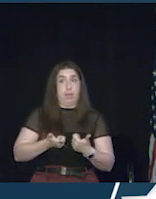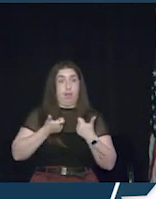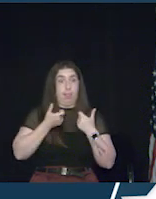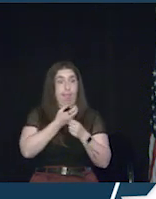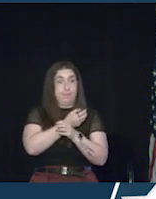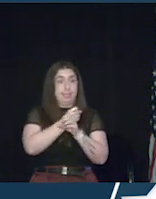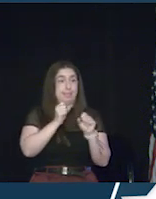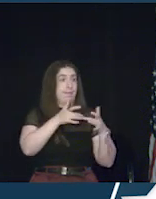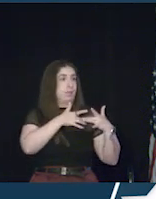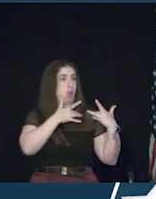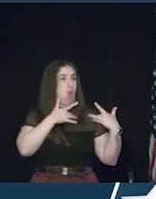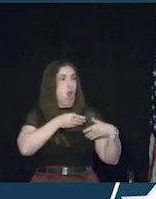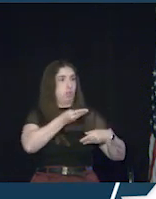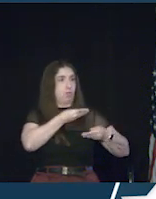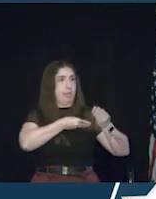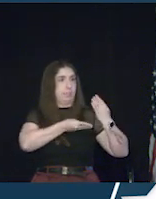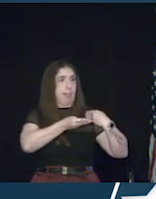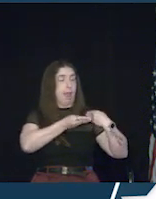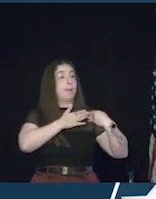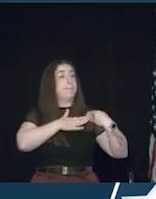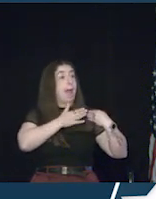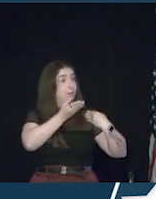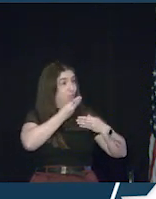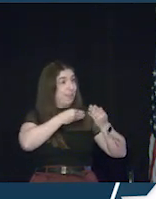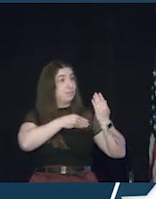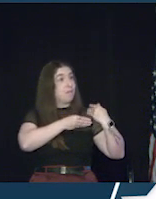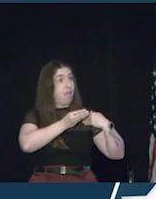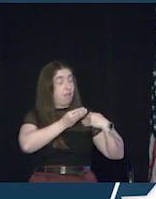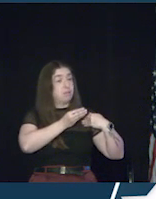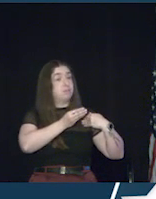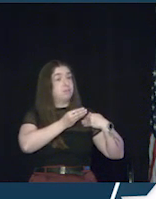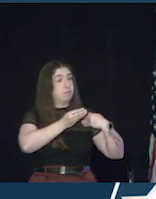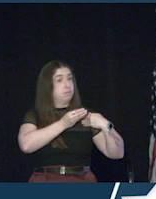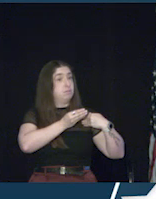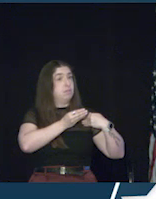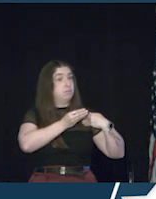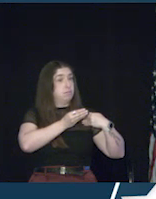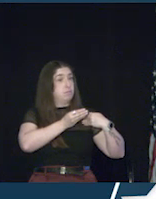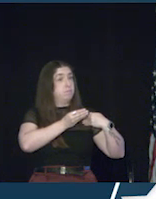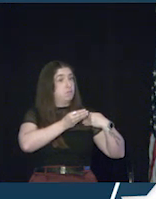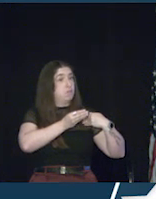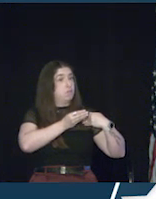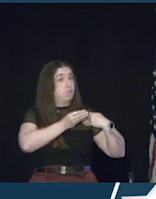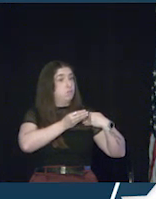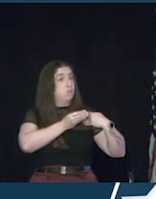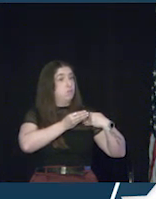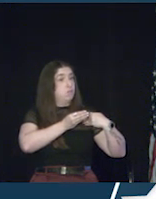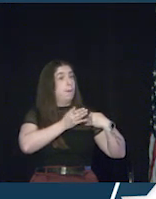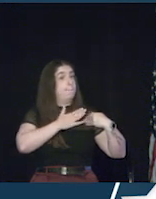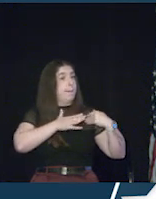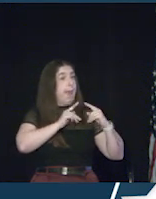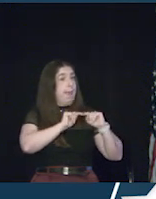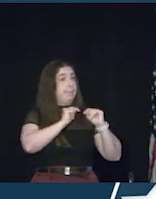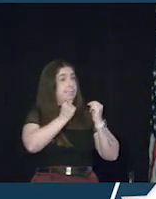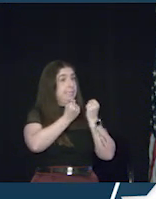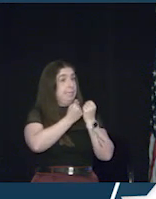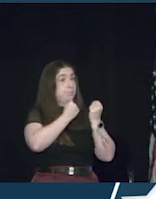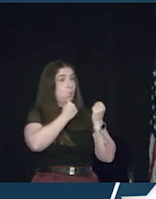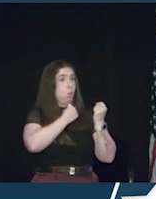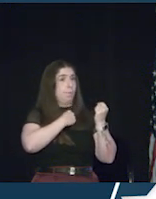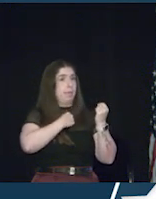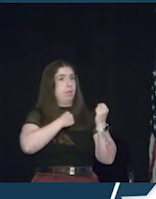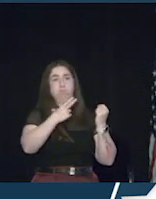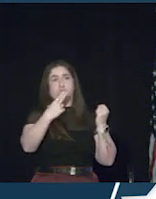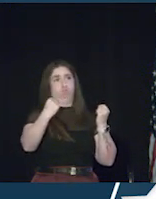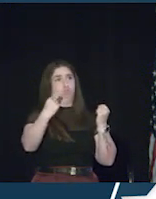heart transplant. My transplant team could have denied me the opportunity to have a heart